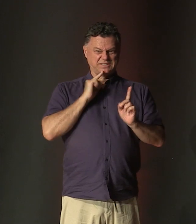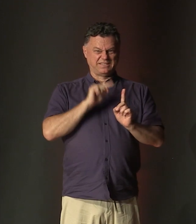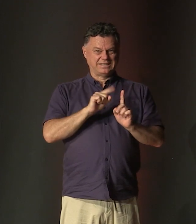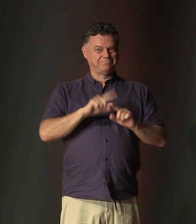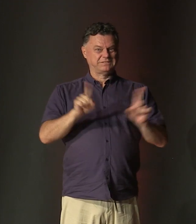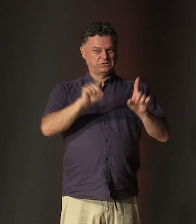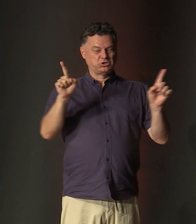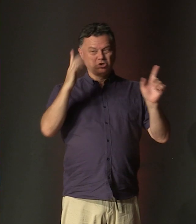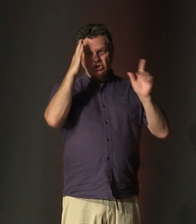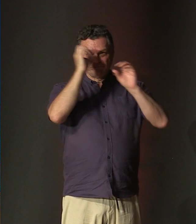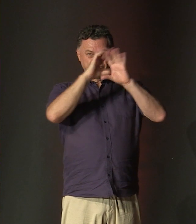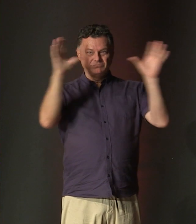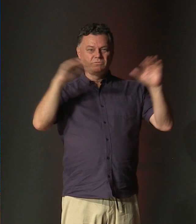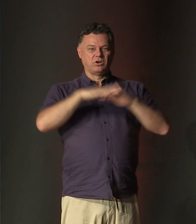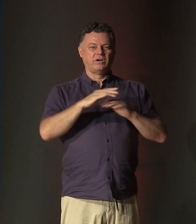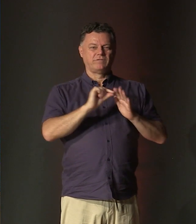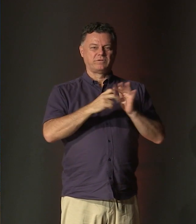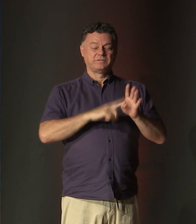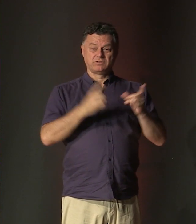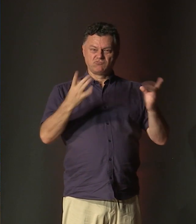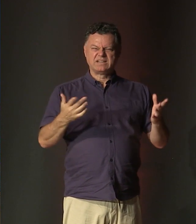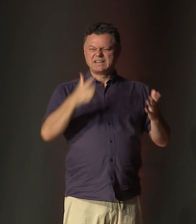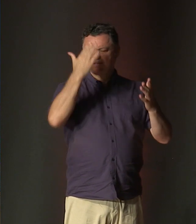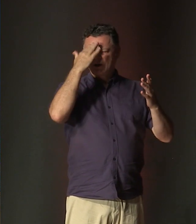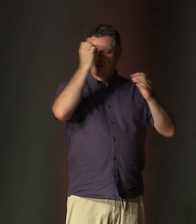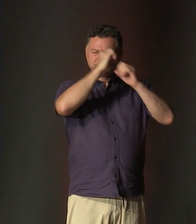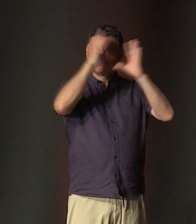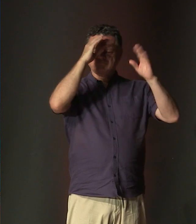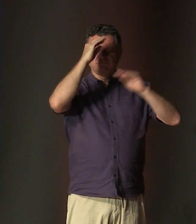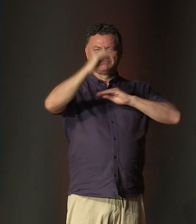So, without further ado, let's go to the beach.